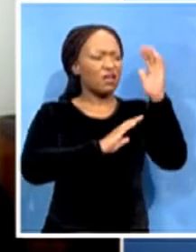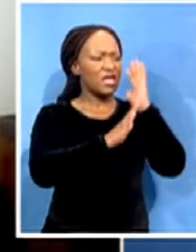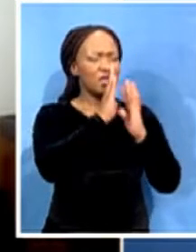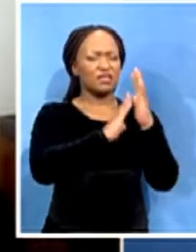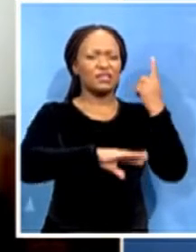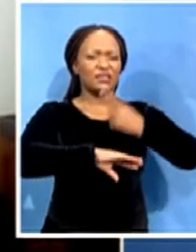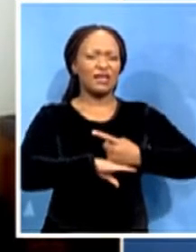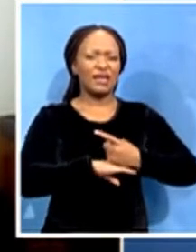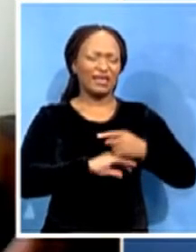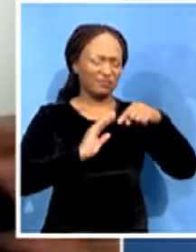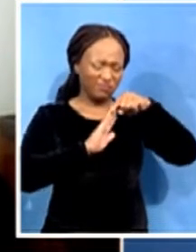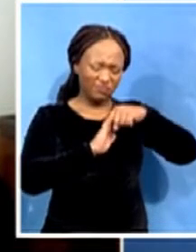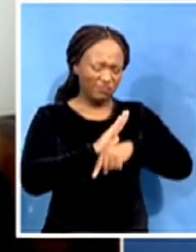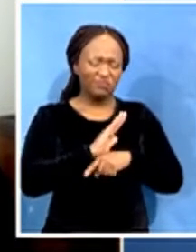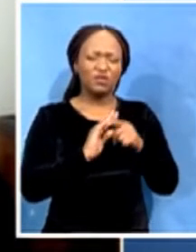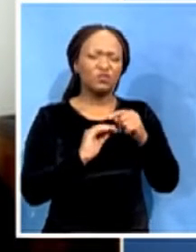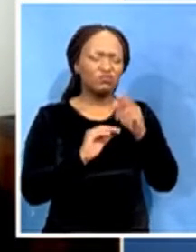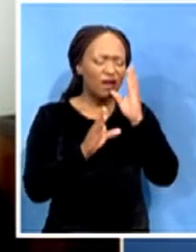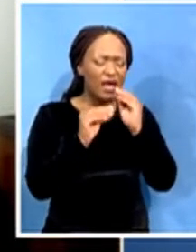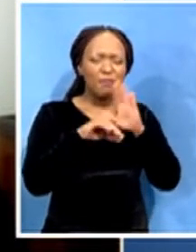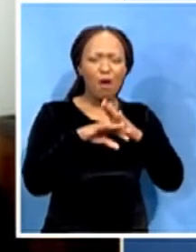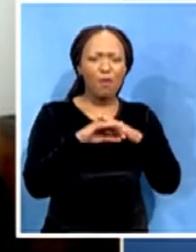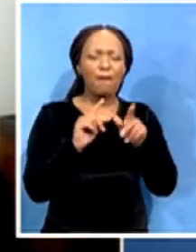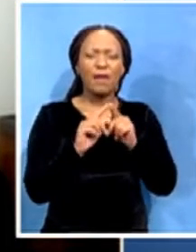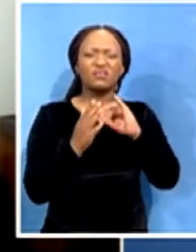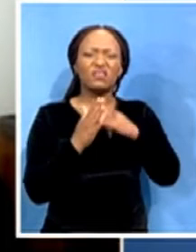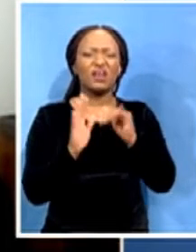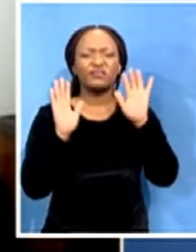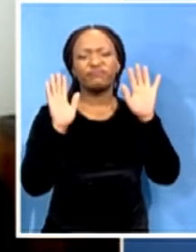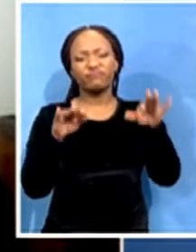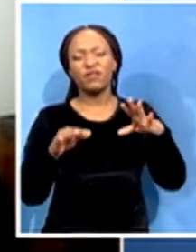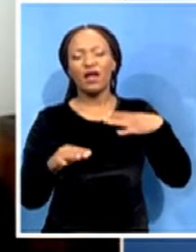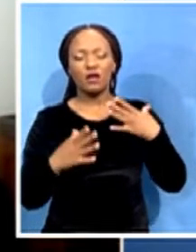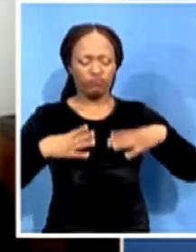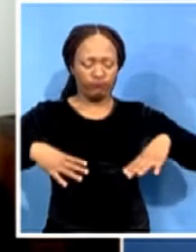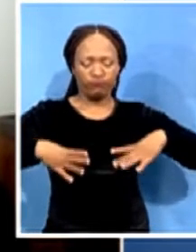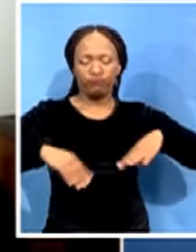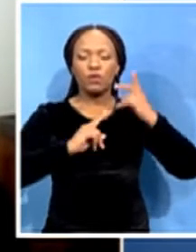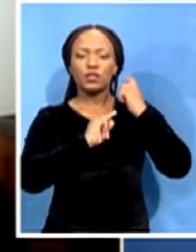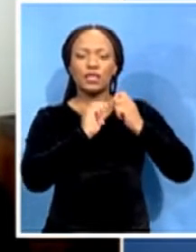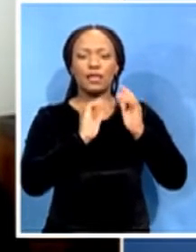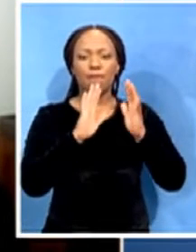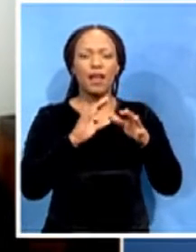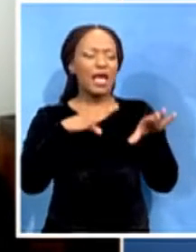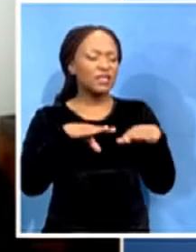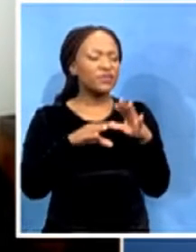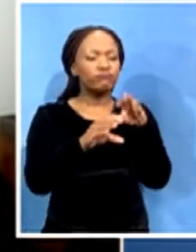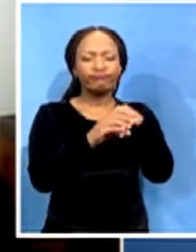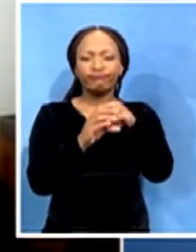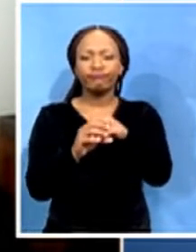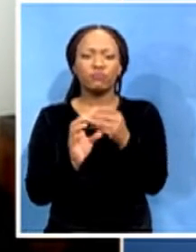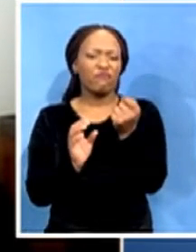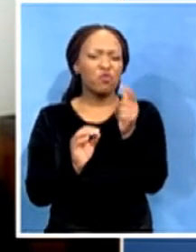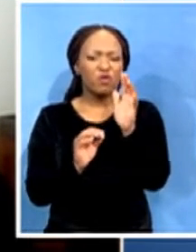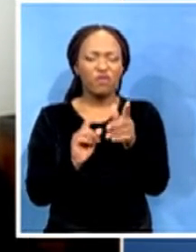traditional clothing and, you know, participate in other activities. But I think it's a day where we can understand our collective